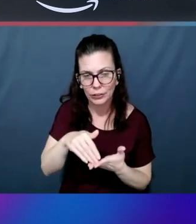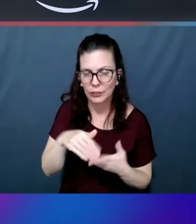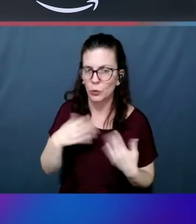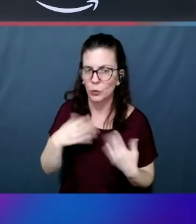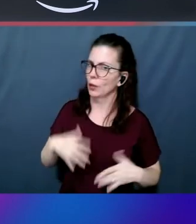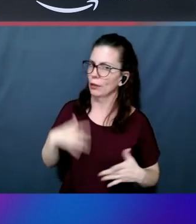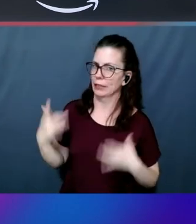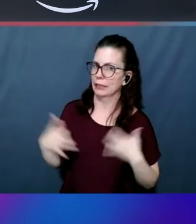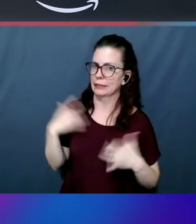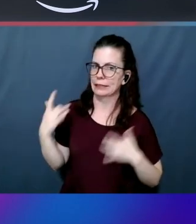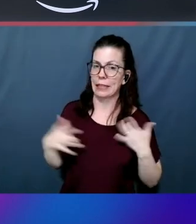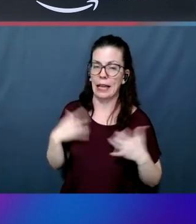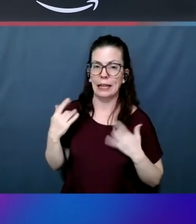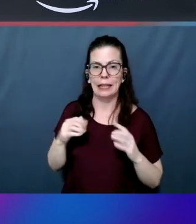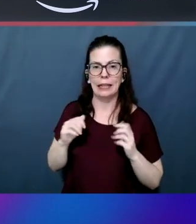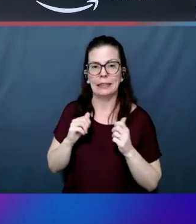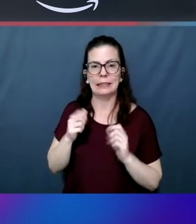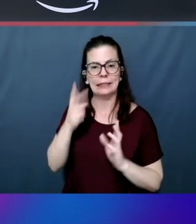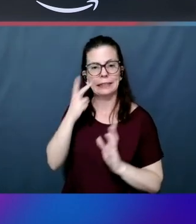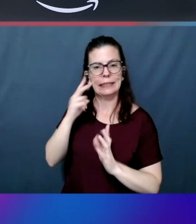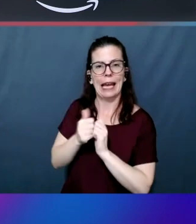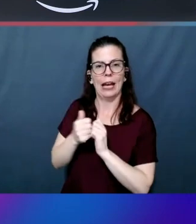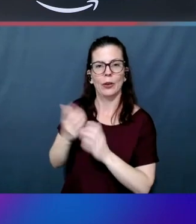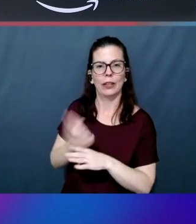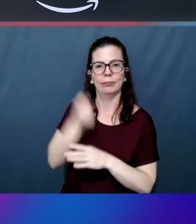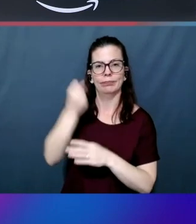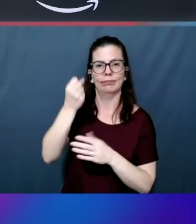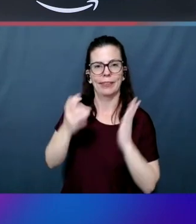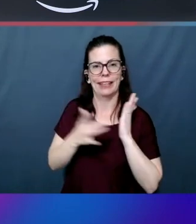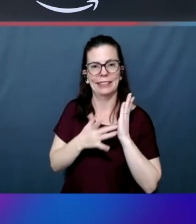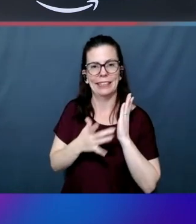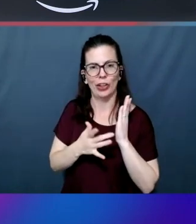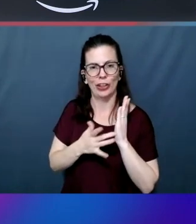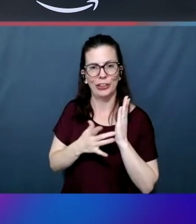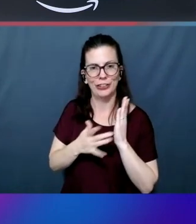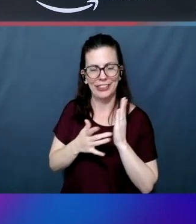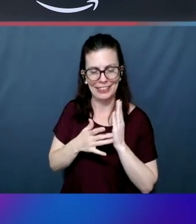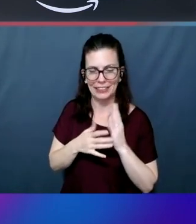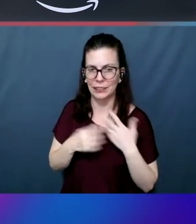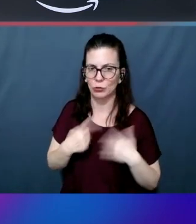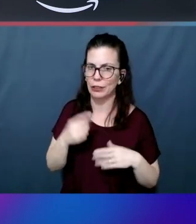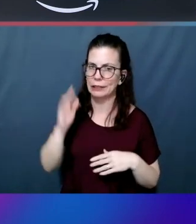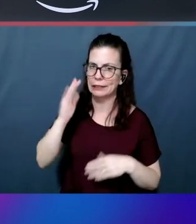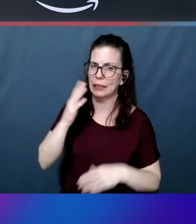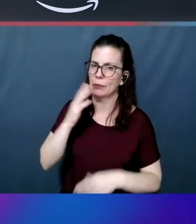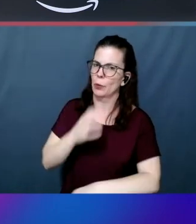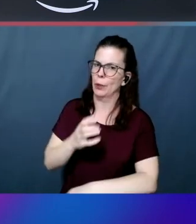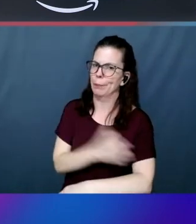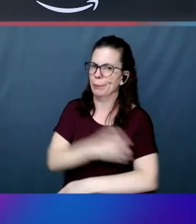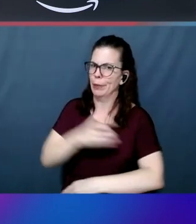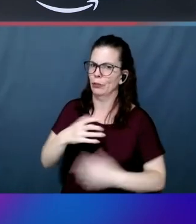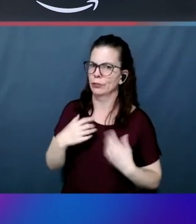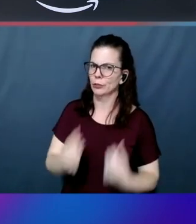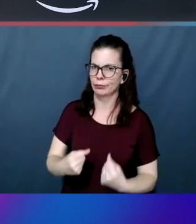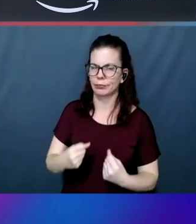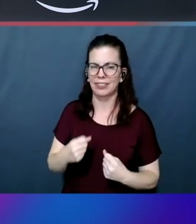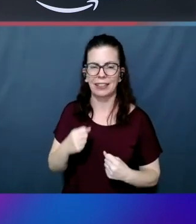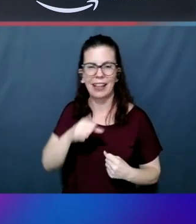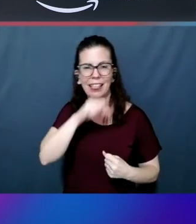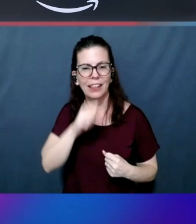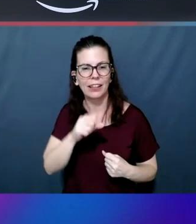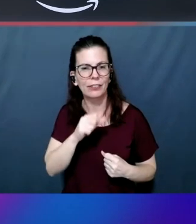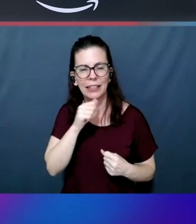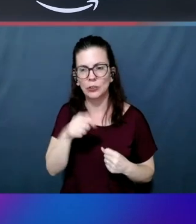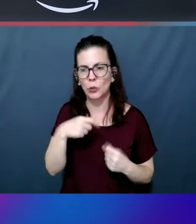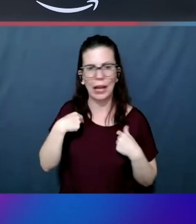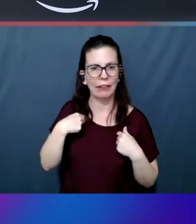tech is utilized by folks because it seems extremely powerful, and I love the idea that I don't have to be super technically deep. I don't have to train